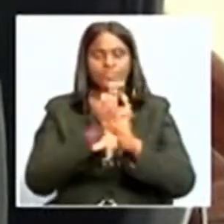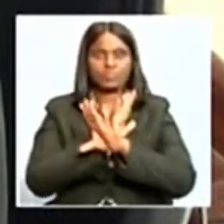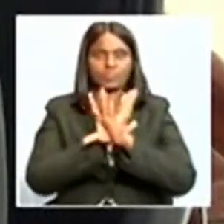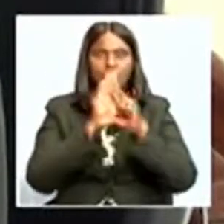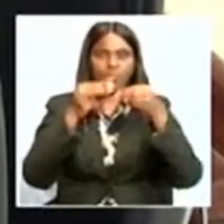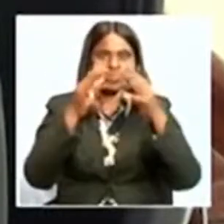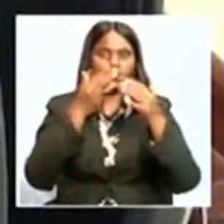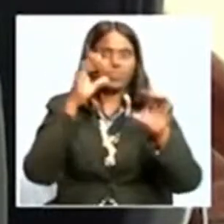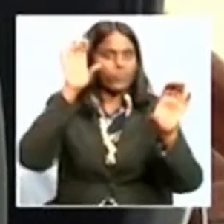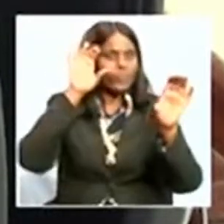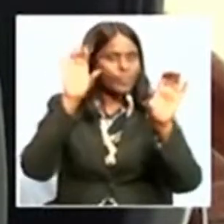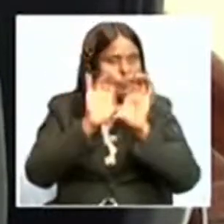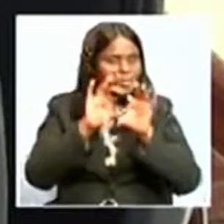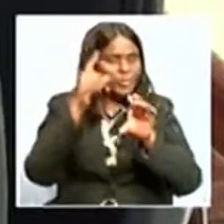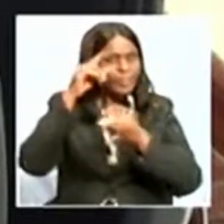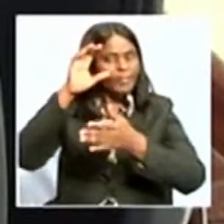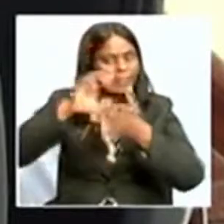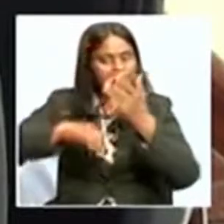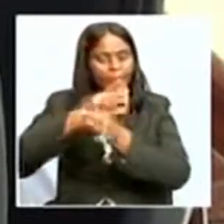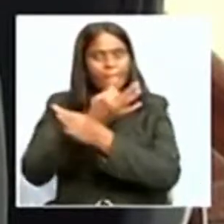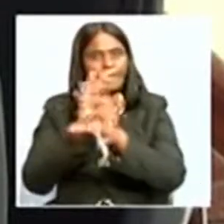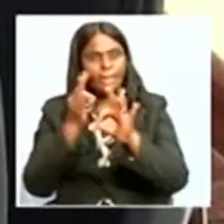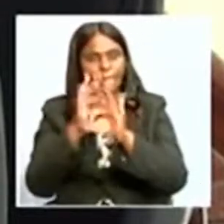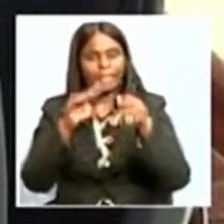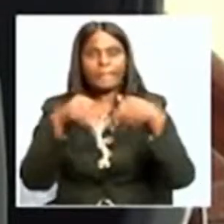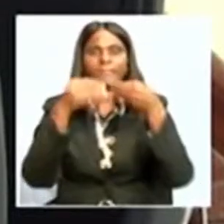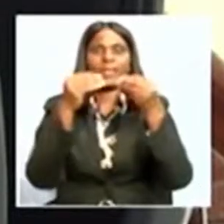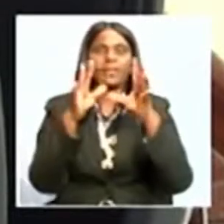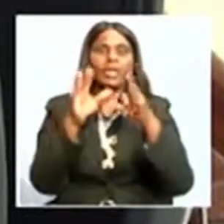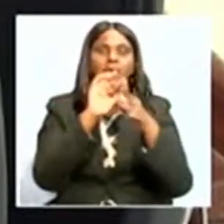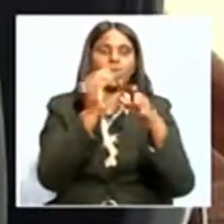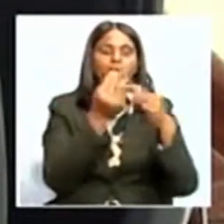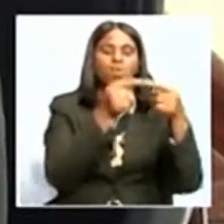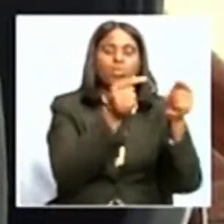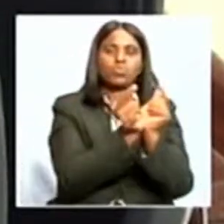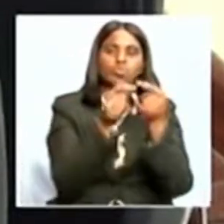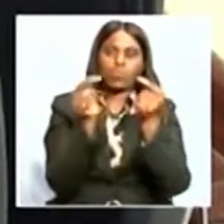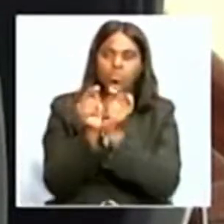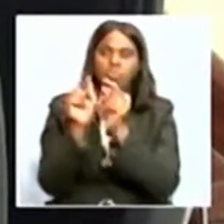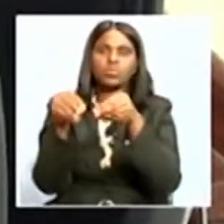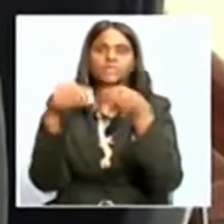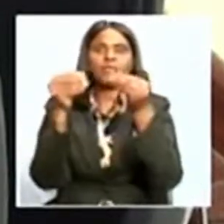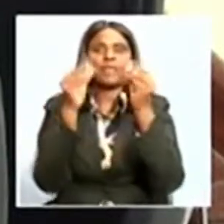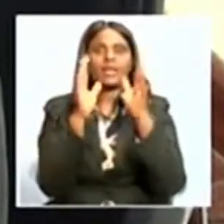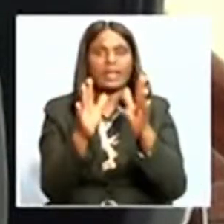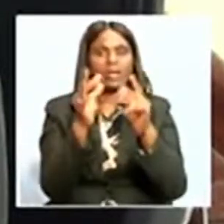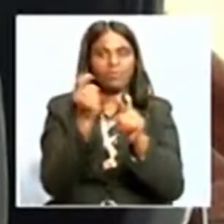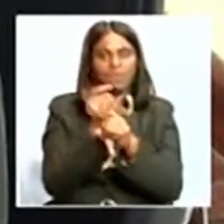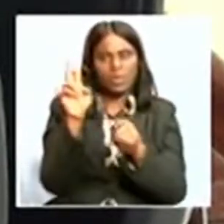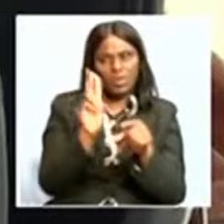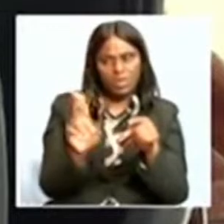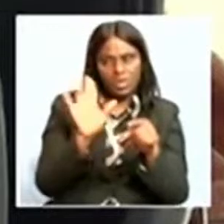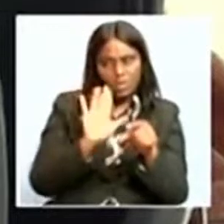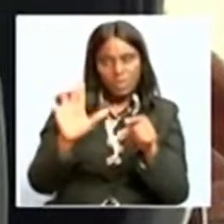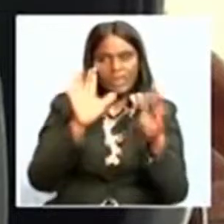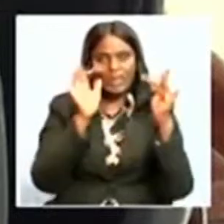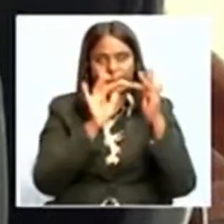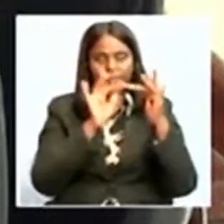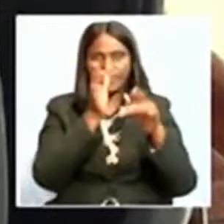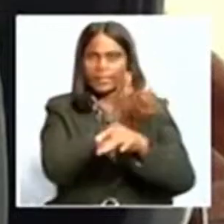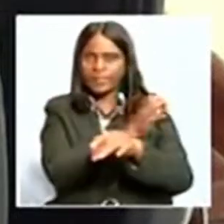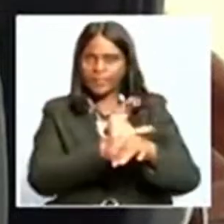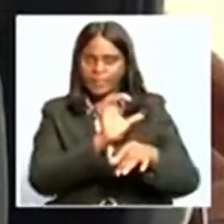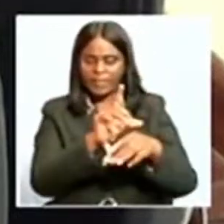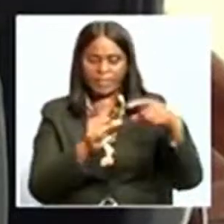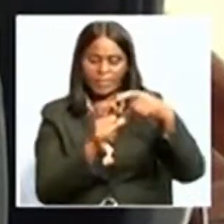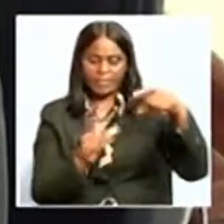provide conditions for exemption of a taxable supplier or category of taxable suppliers from using the electronic invoicing